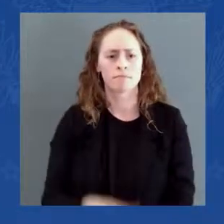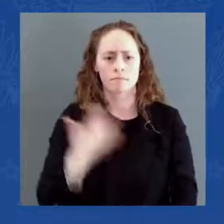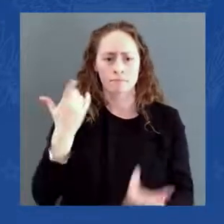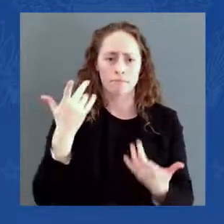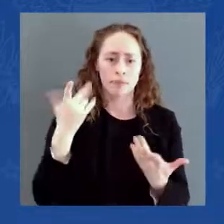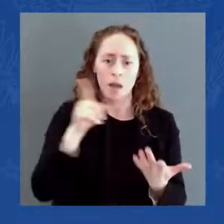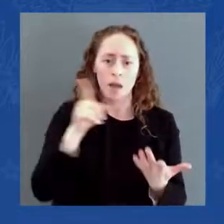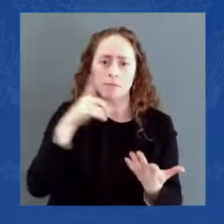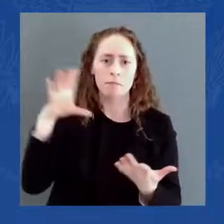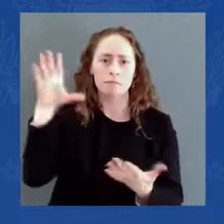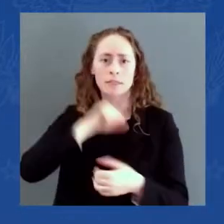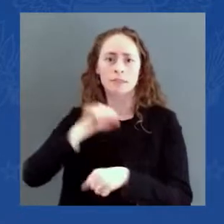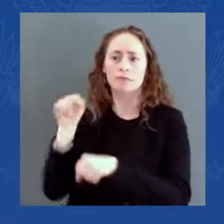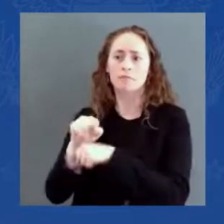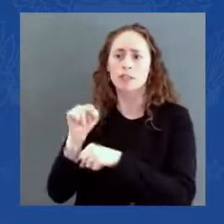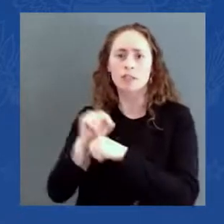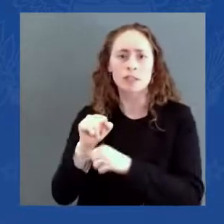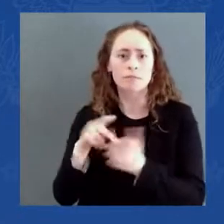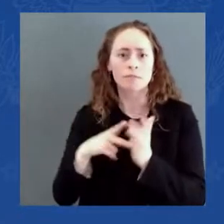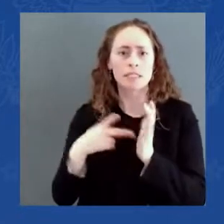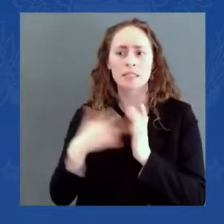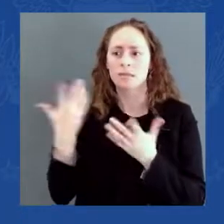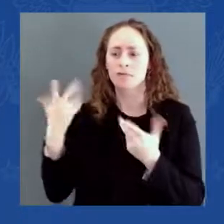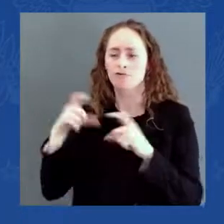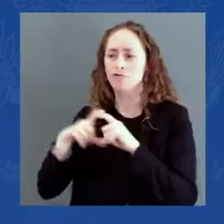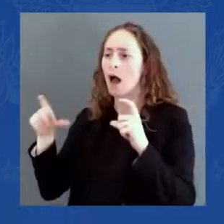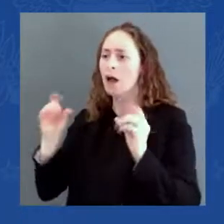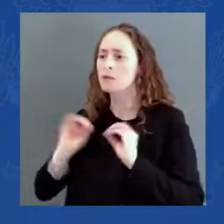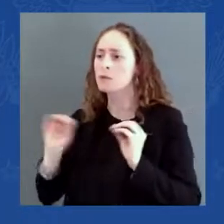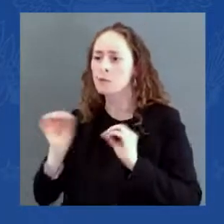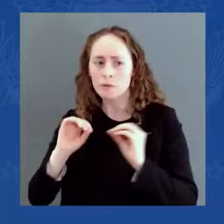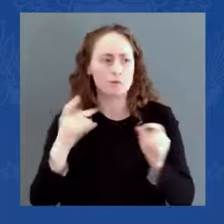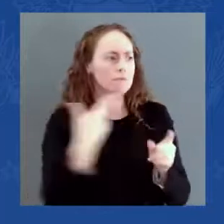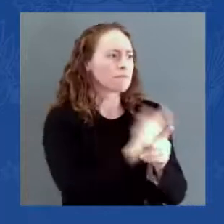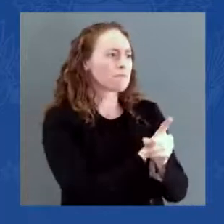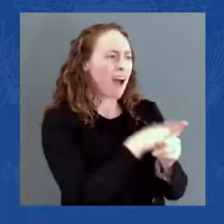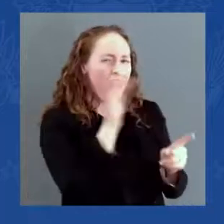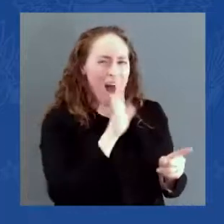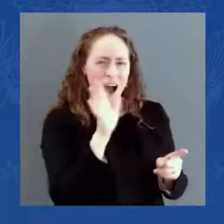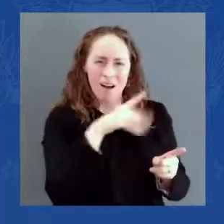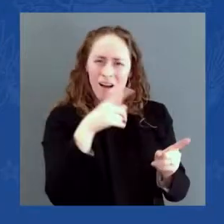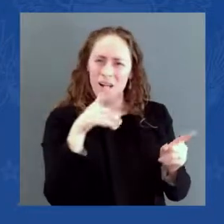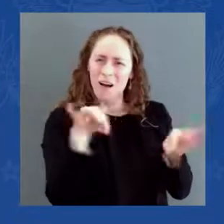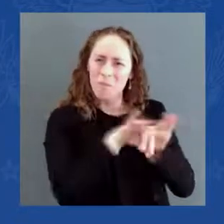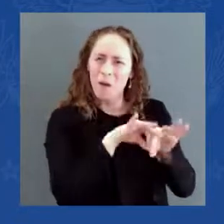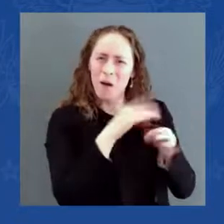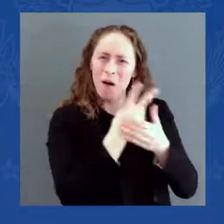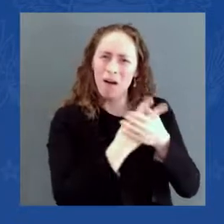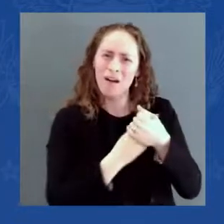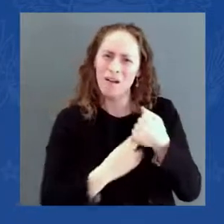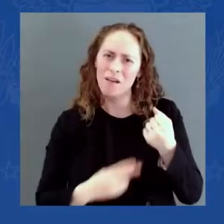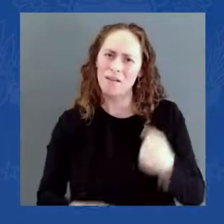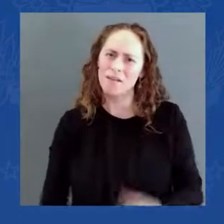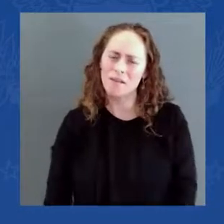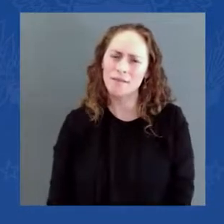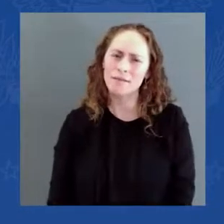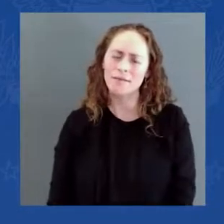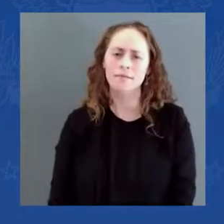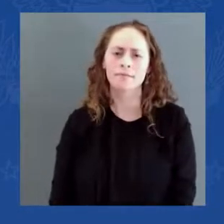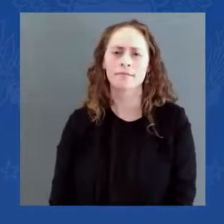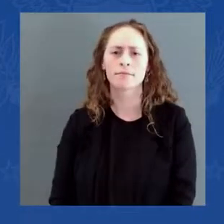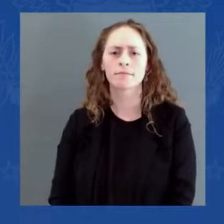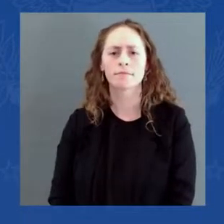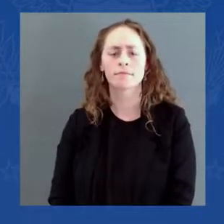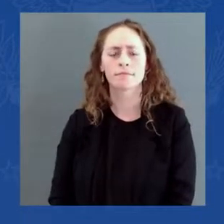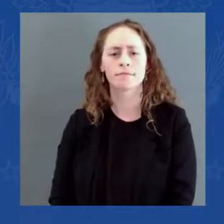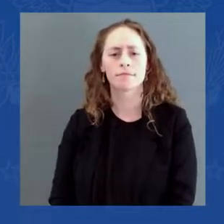worried about Omicron variant, the best thing to do is get fully vaccinated and then get your booster shot